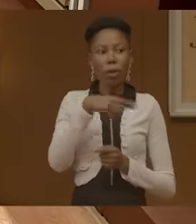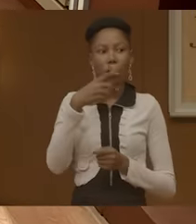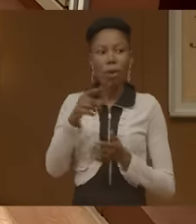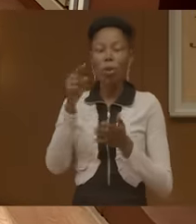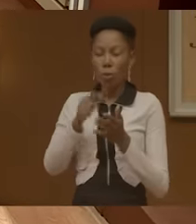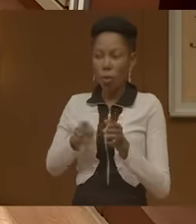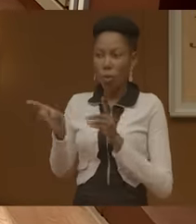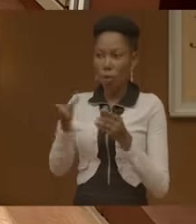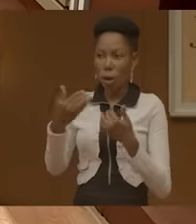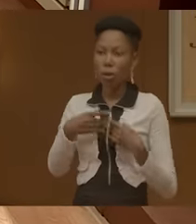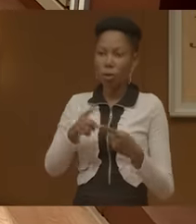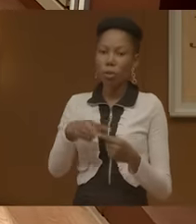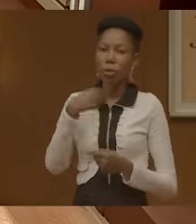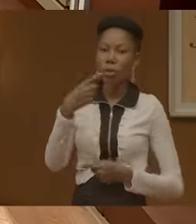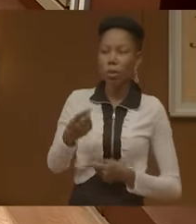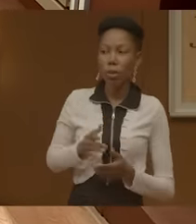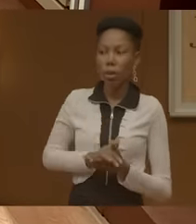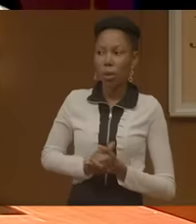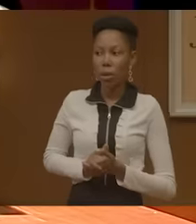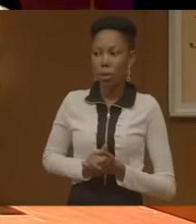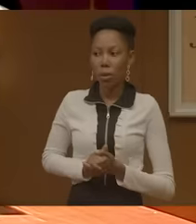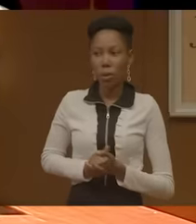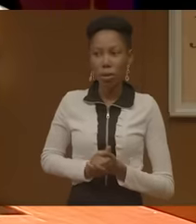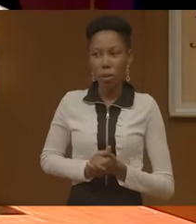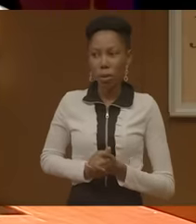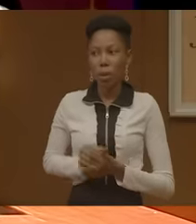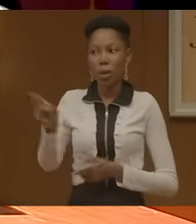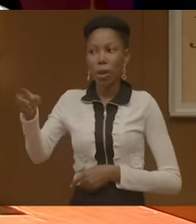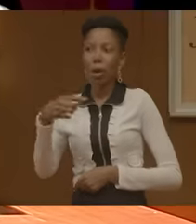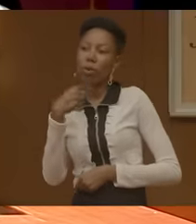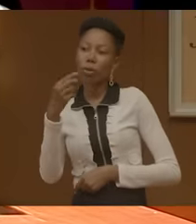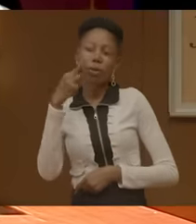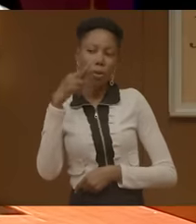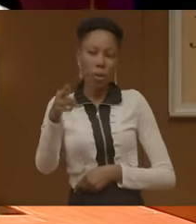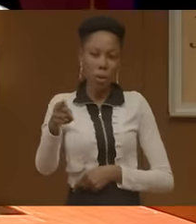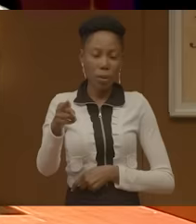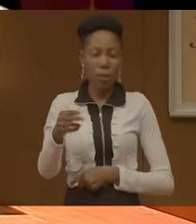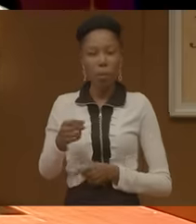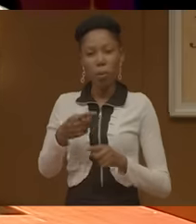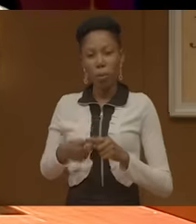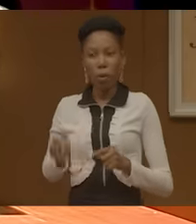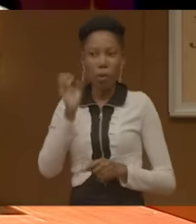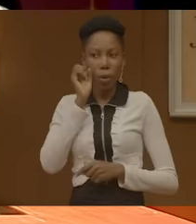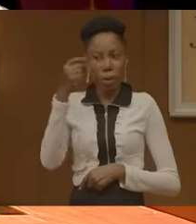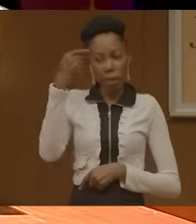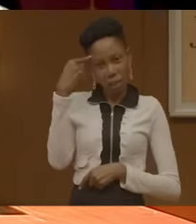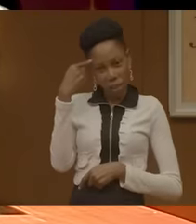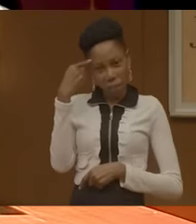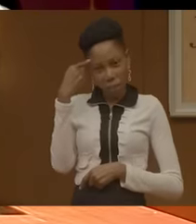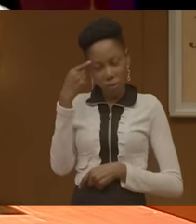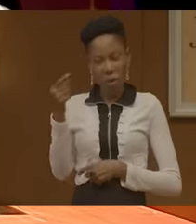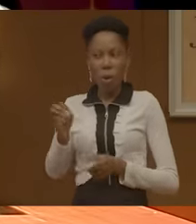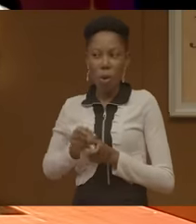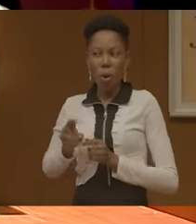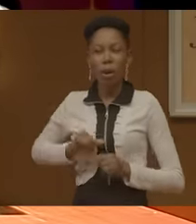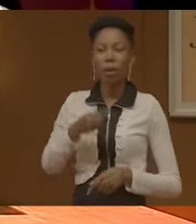said, what's your response to this? Let me hear your own side. I've told her, but I think is someone is, I